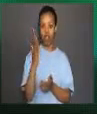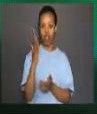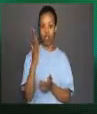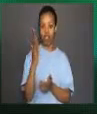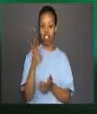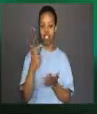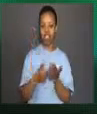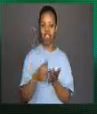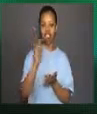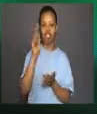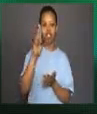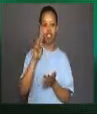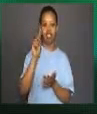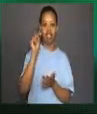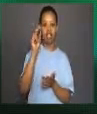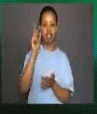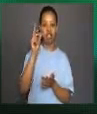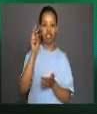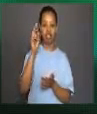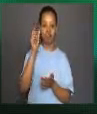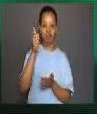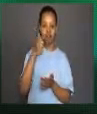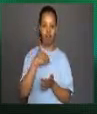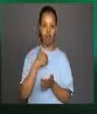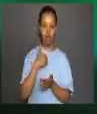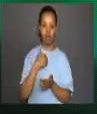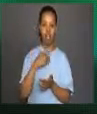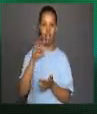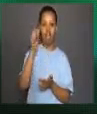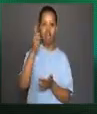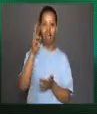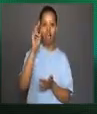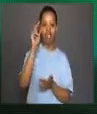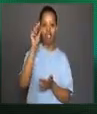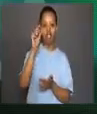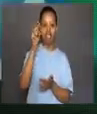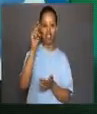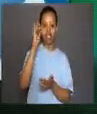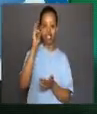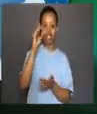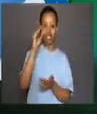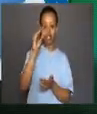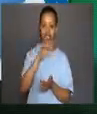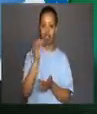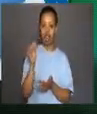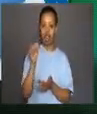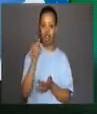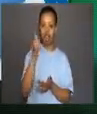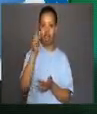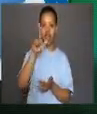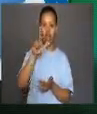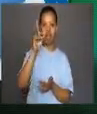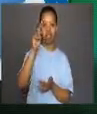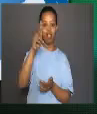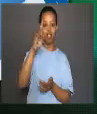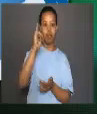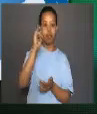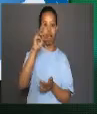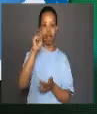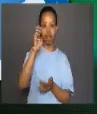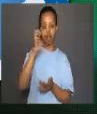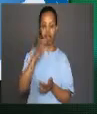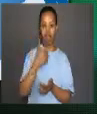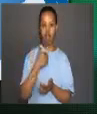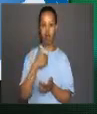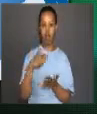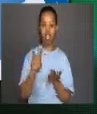of tundra, Arctic and alpine. The Arctic tundra is